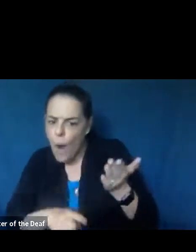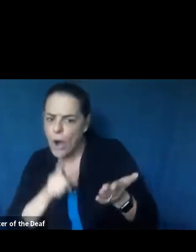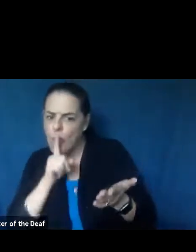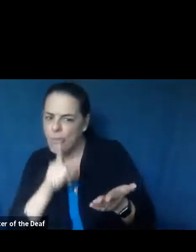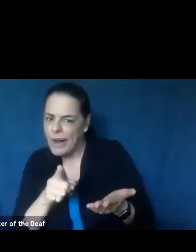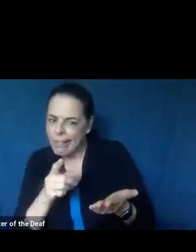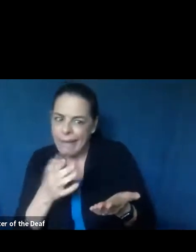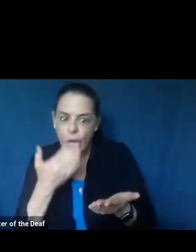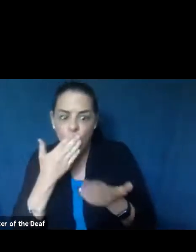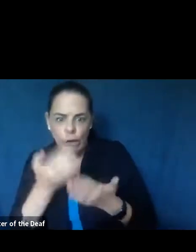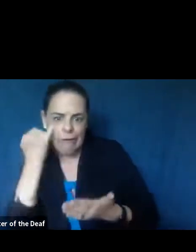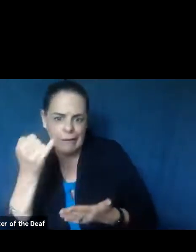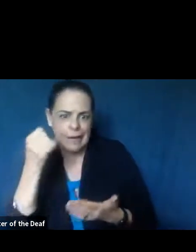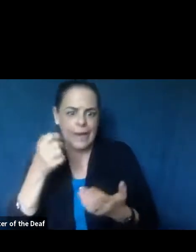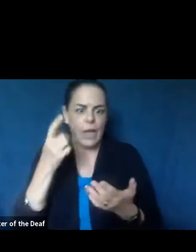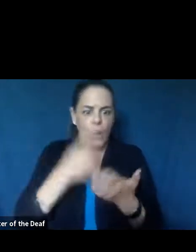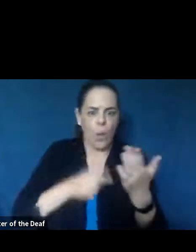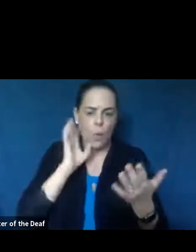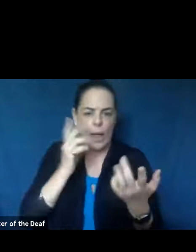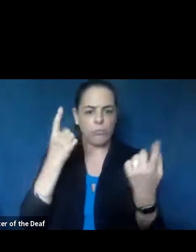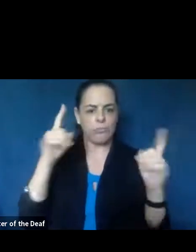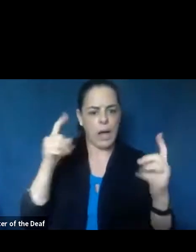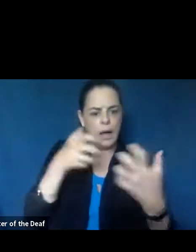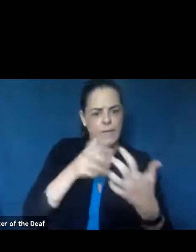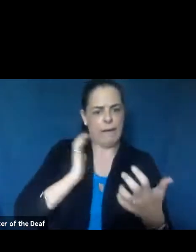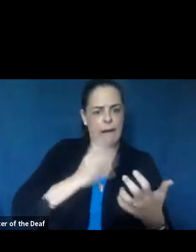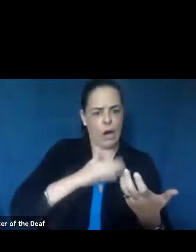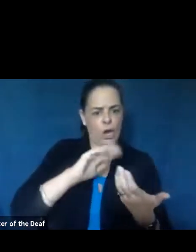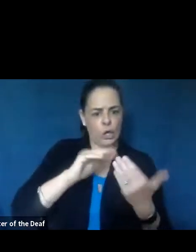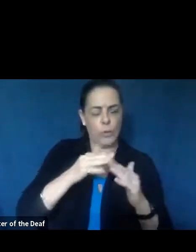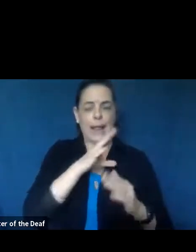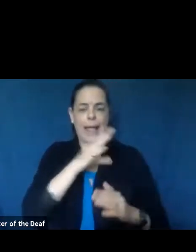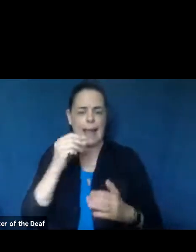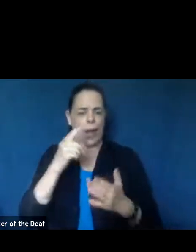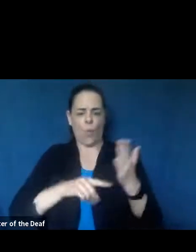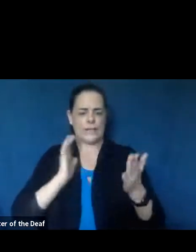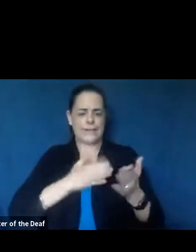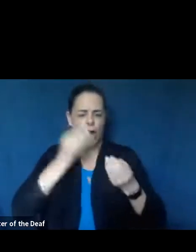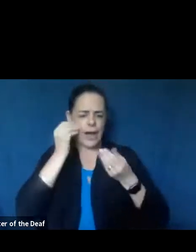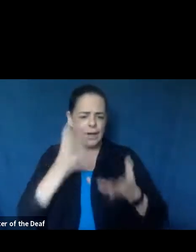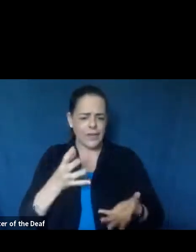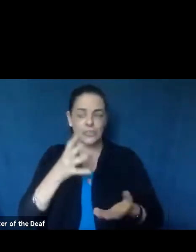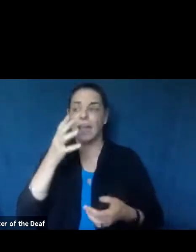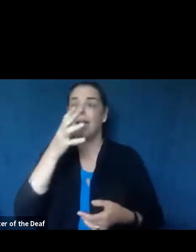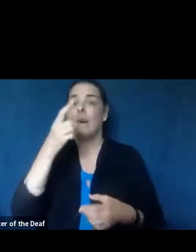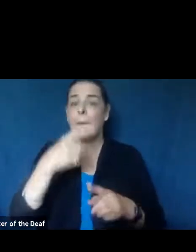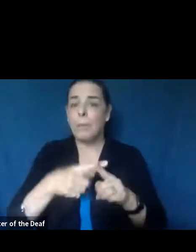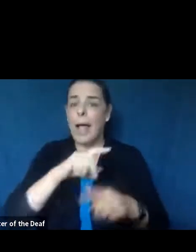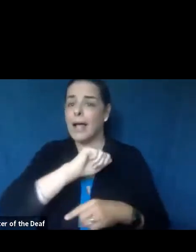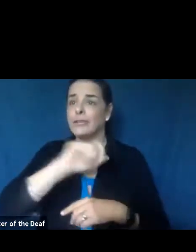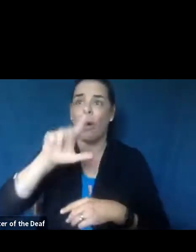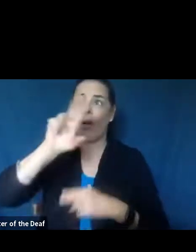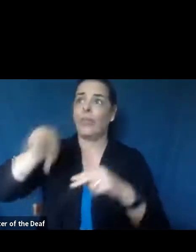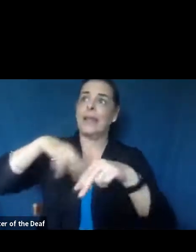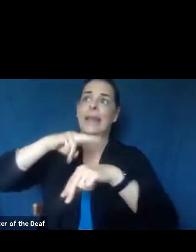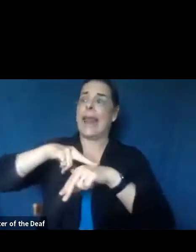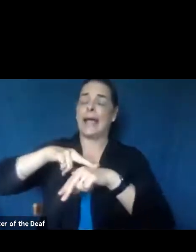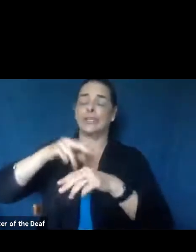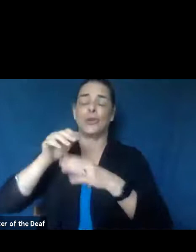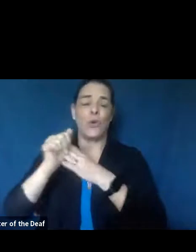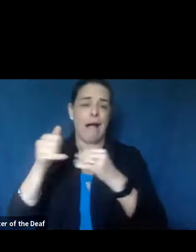and works for our community, and the data that we have available, and all of the national standards that are out there.